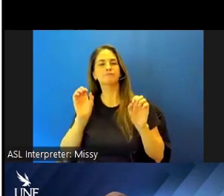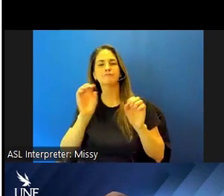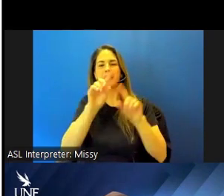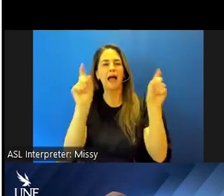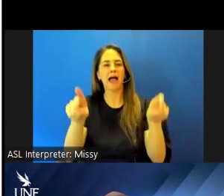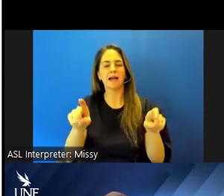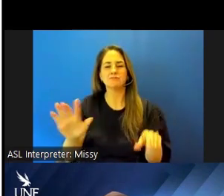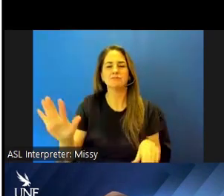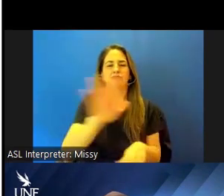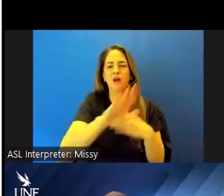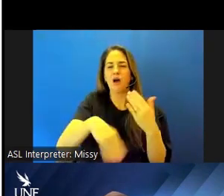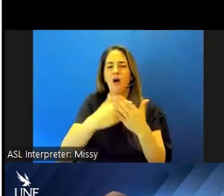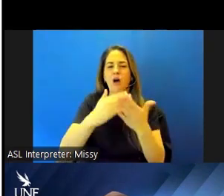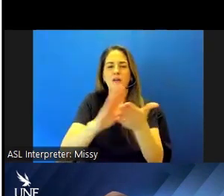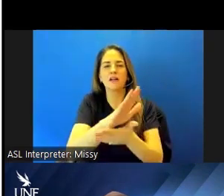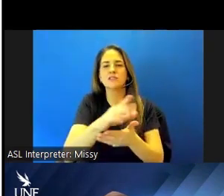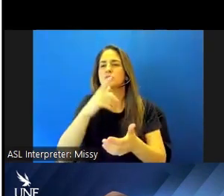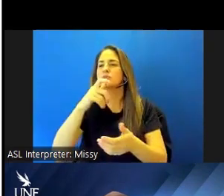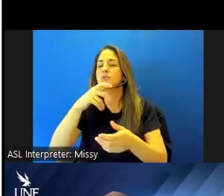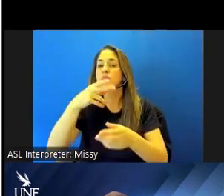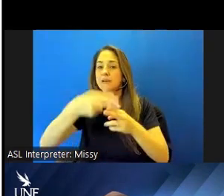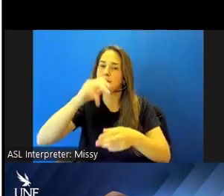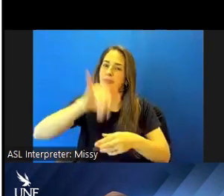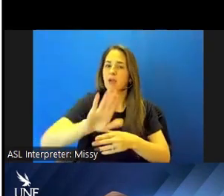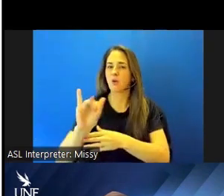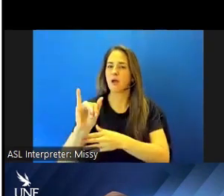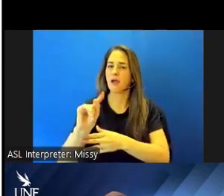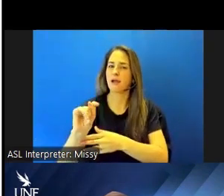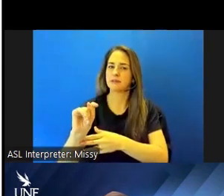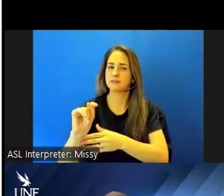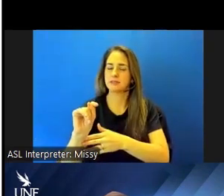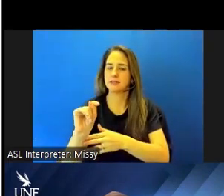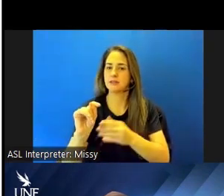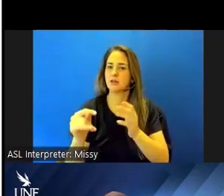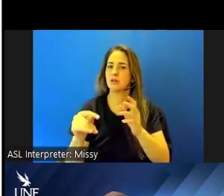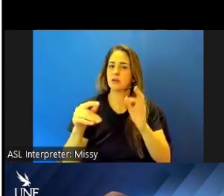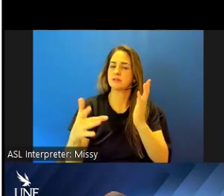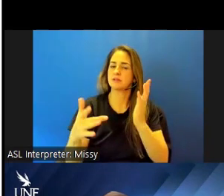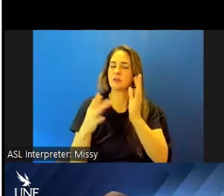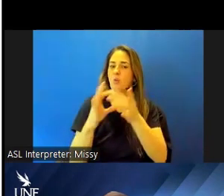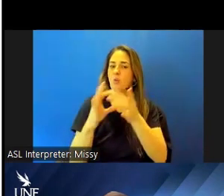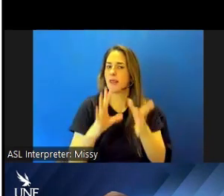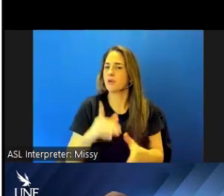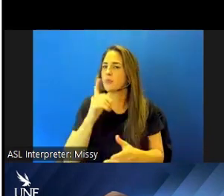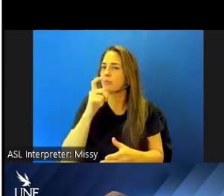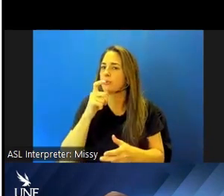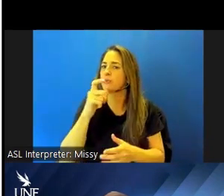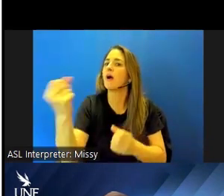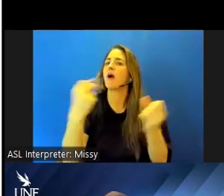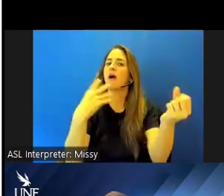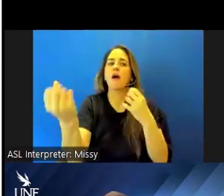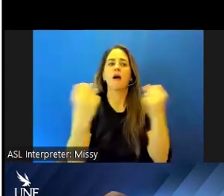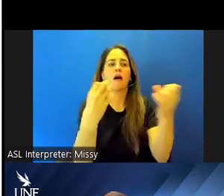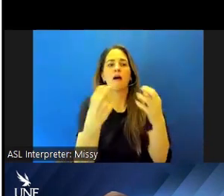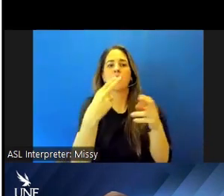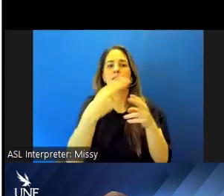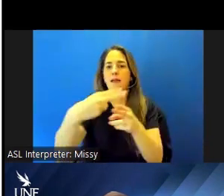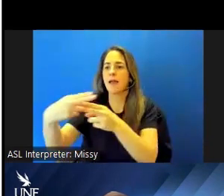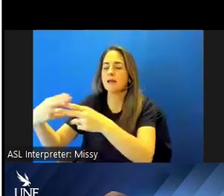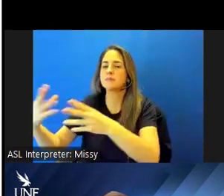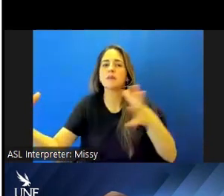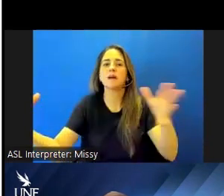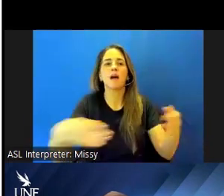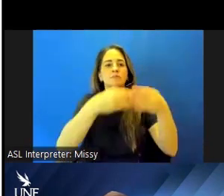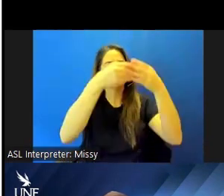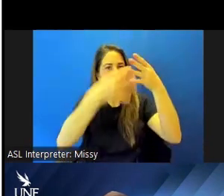board, to name that person and provide that information, contact information to us, so we have a centralized list of everyone